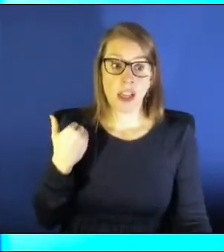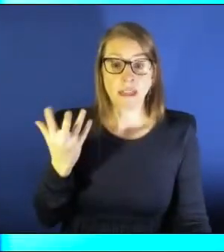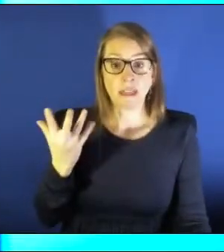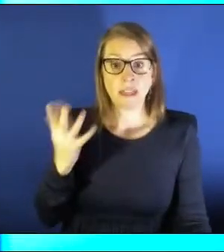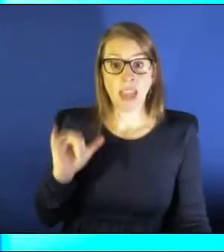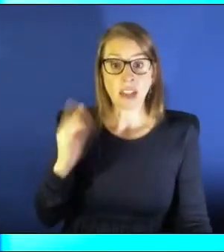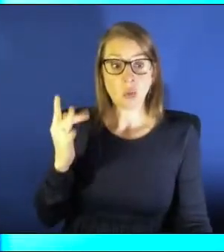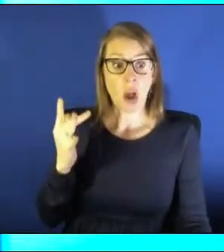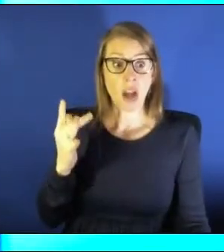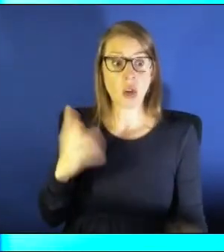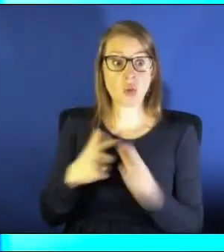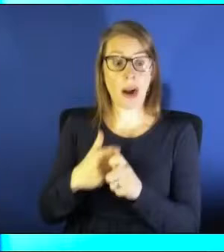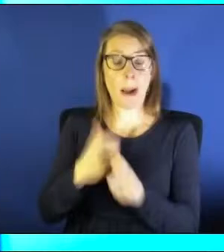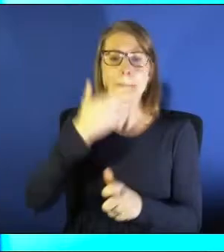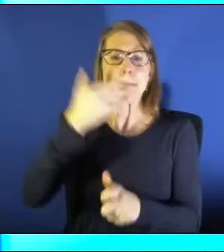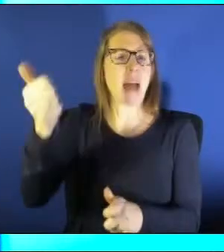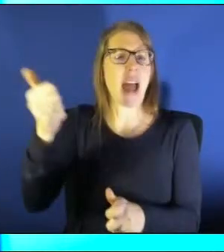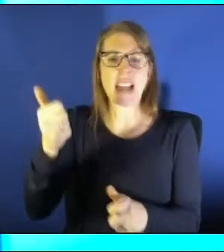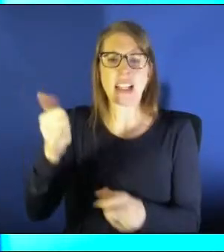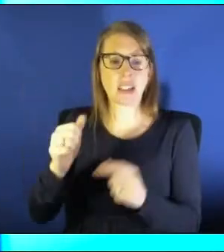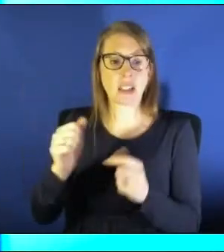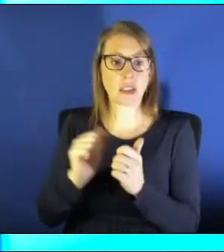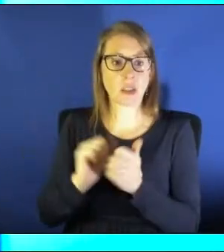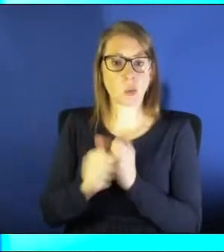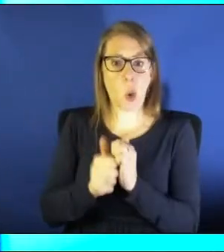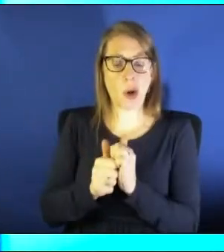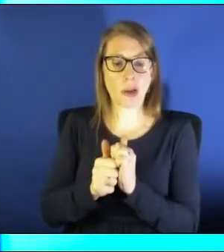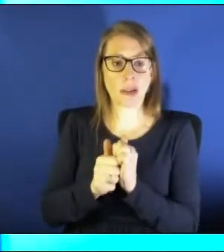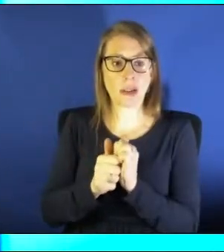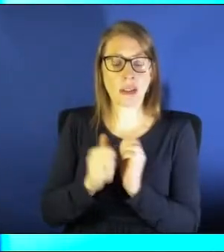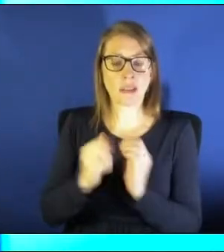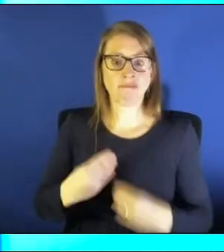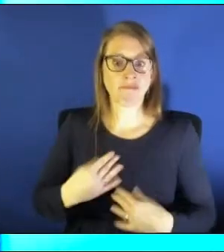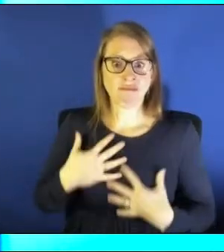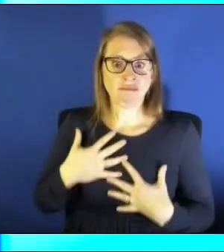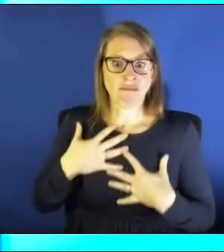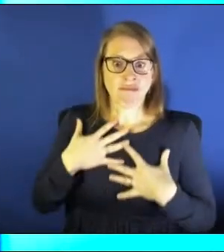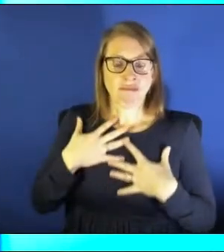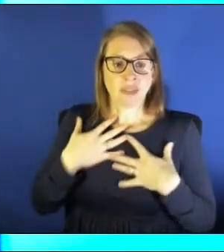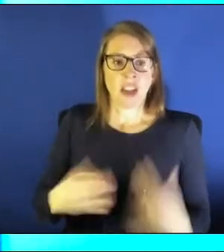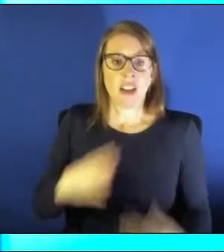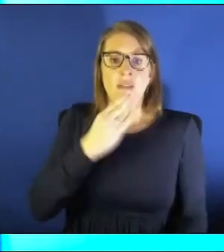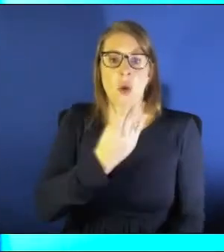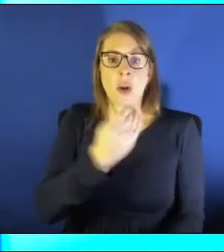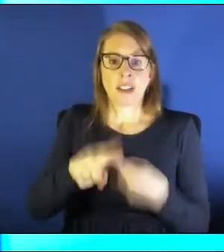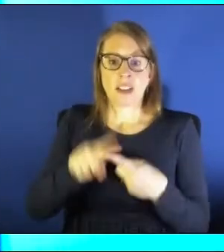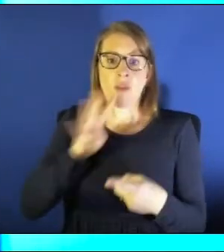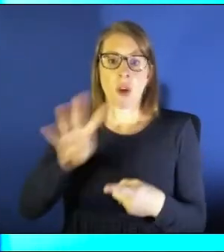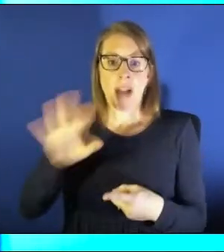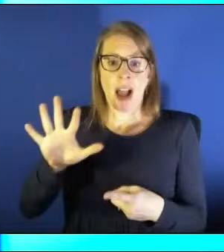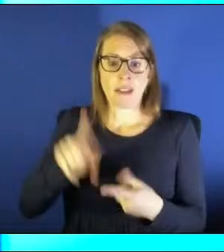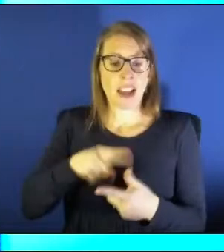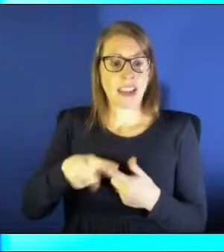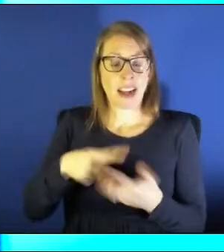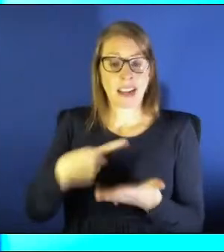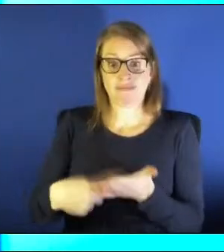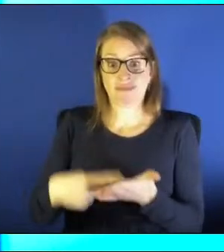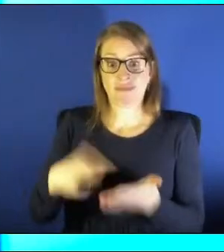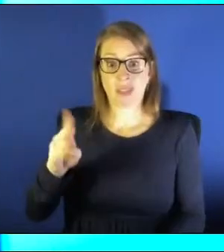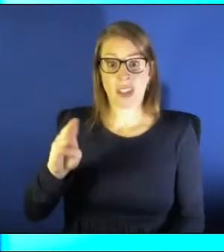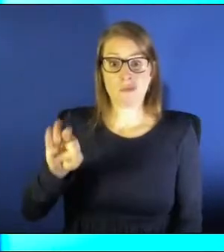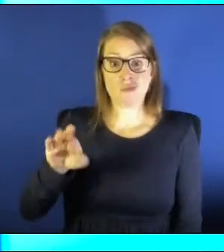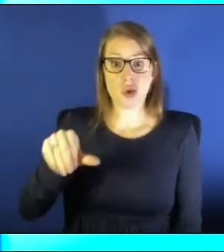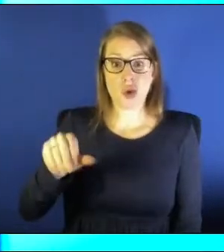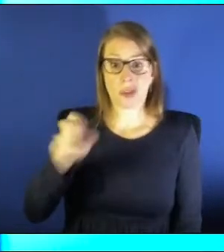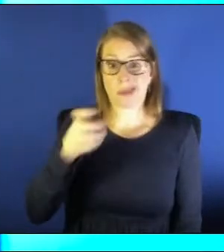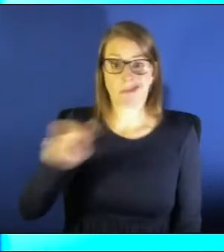run. I love that endorphin high afterwards. Ran all the way since I was 14 until I was 45, and I talked to Bruce, who sent me to Doug Burton, one of our refined